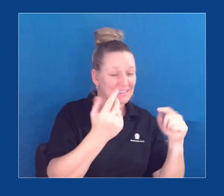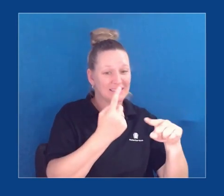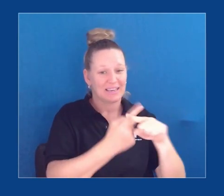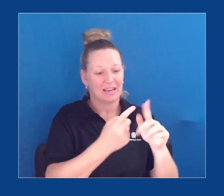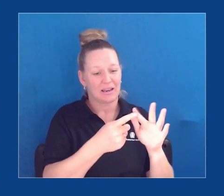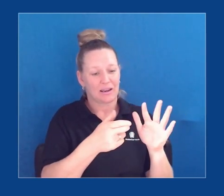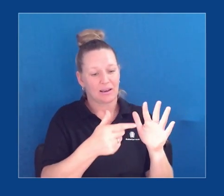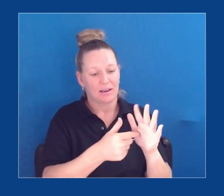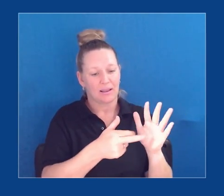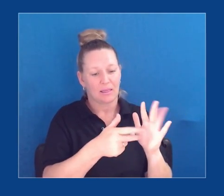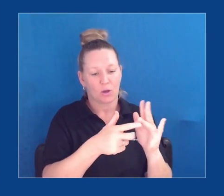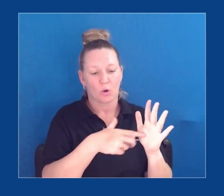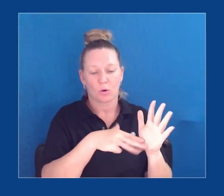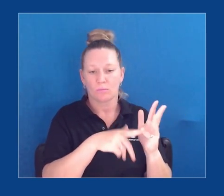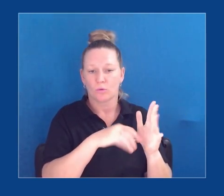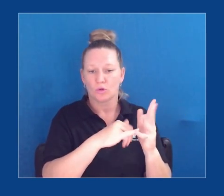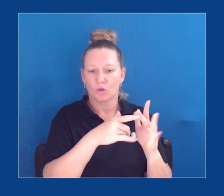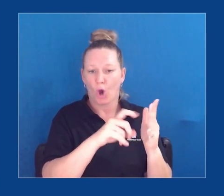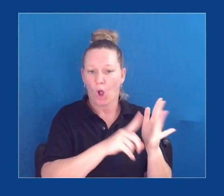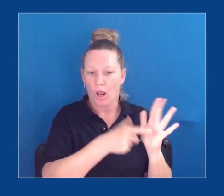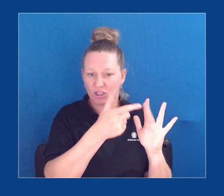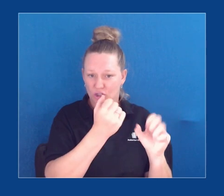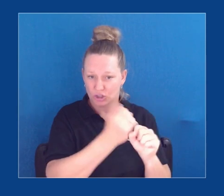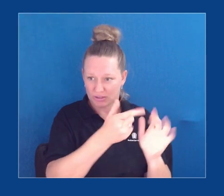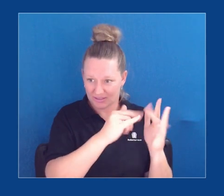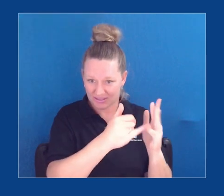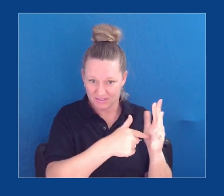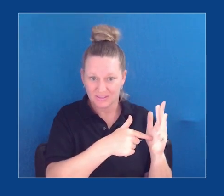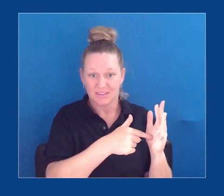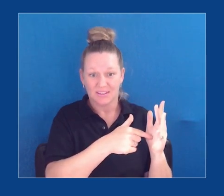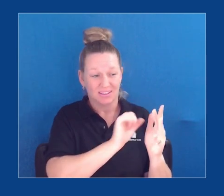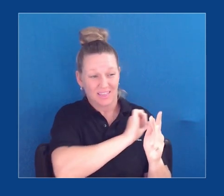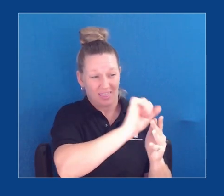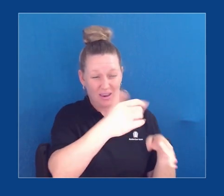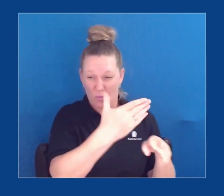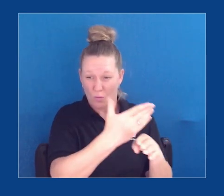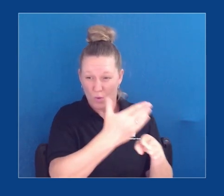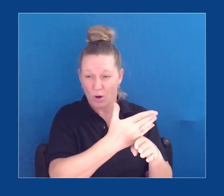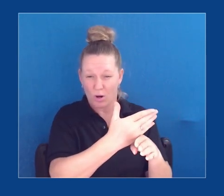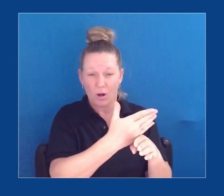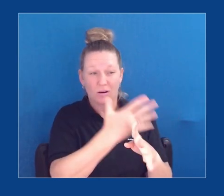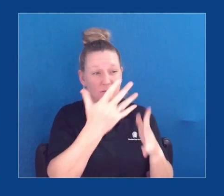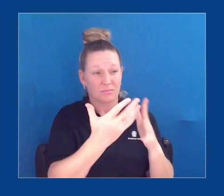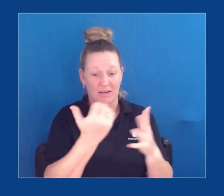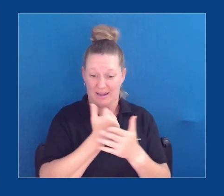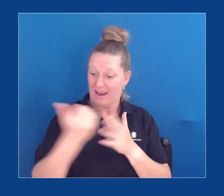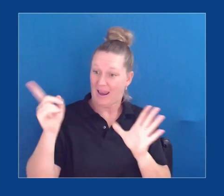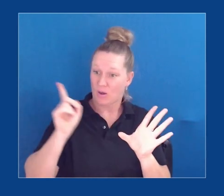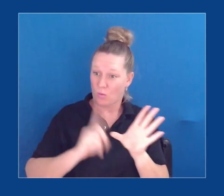with traditional singers, to bring together people almost on an annual basis for the last 20 years